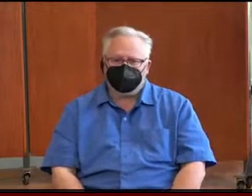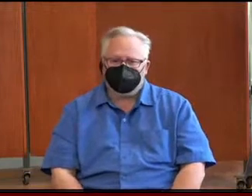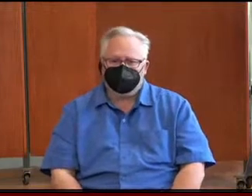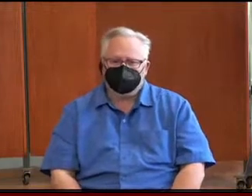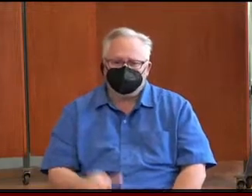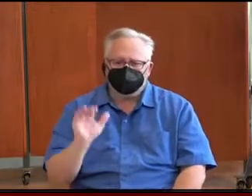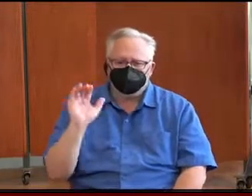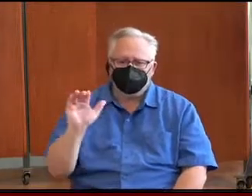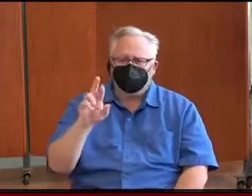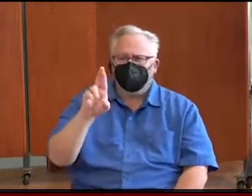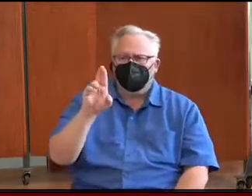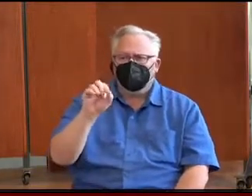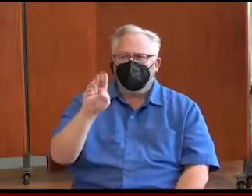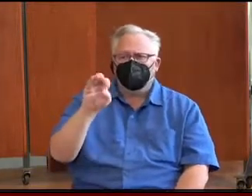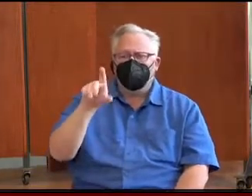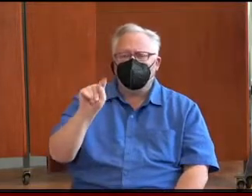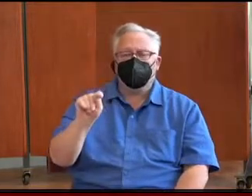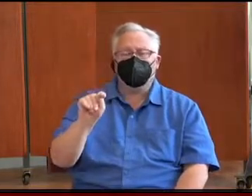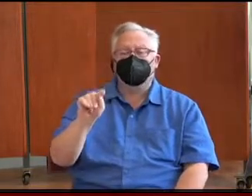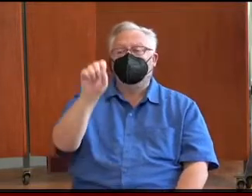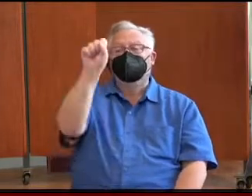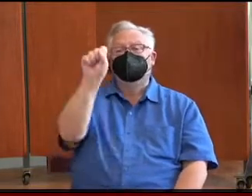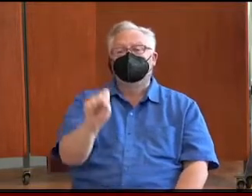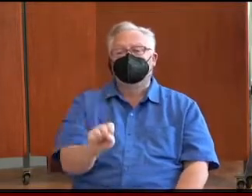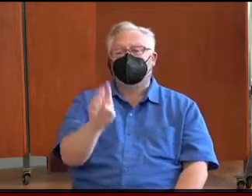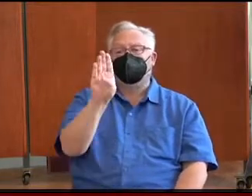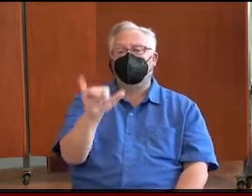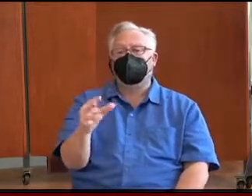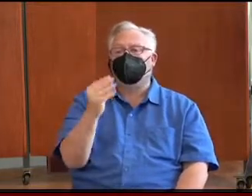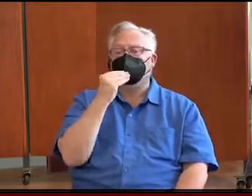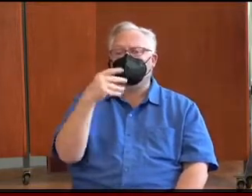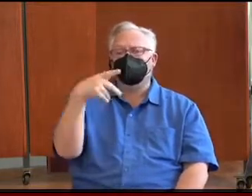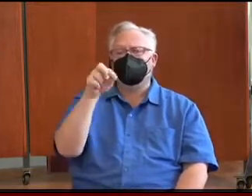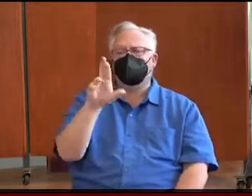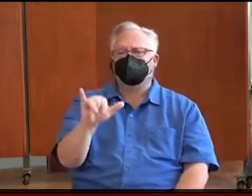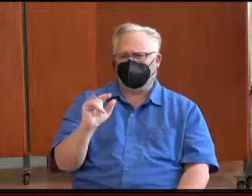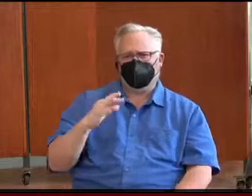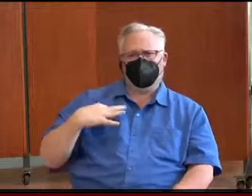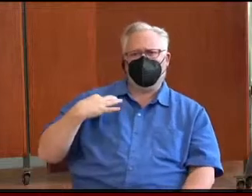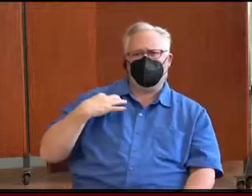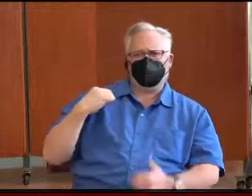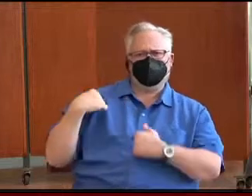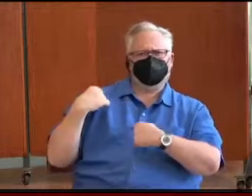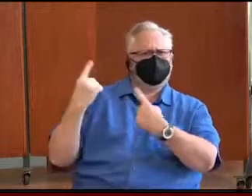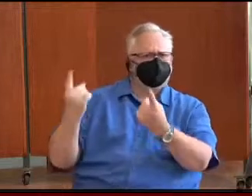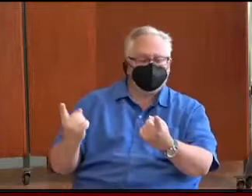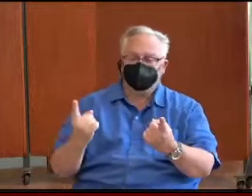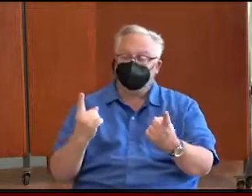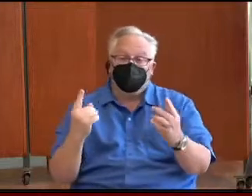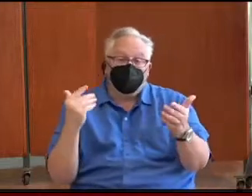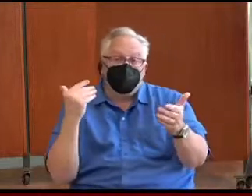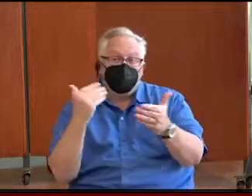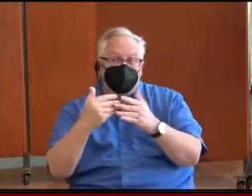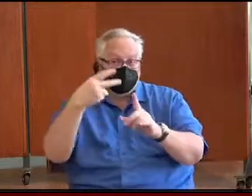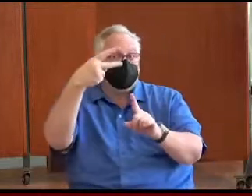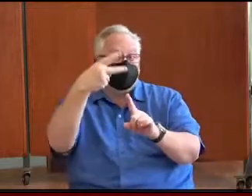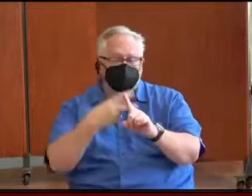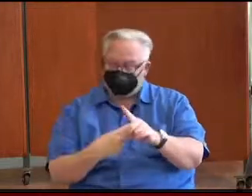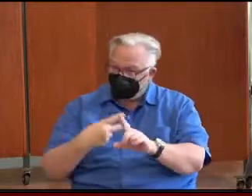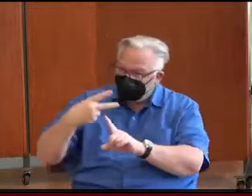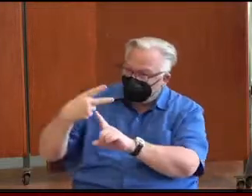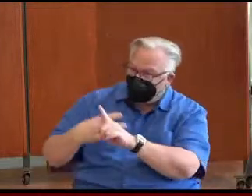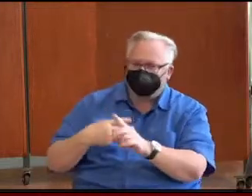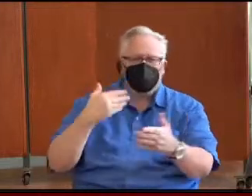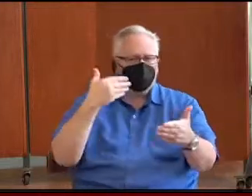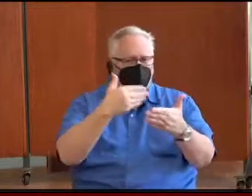Robert, how long have you been volunteering with the South Bay Food Pantry? I've been here for almost 2 months. 2 months?